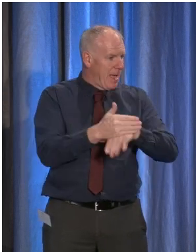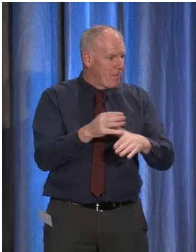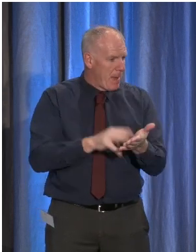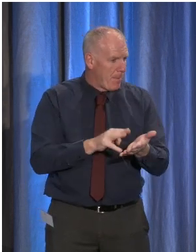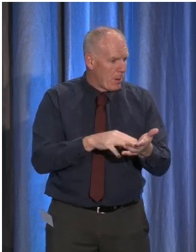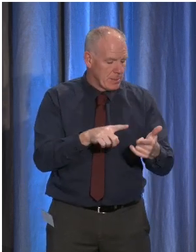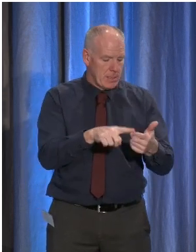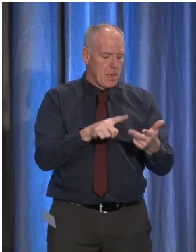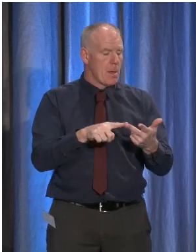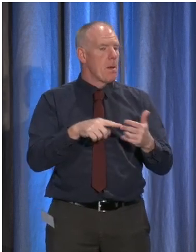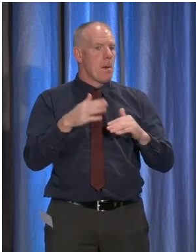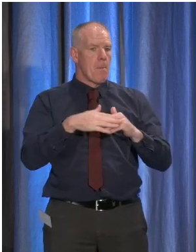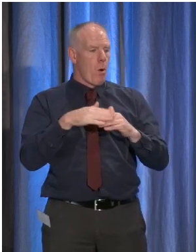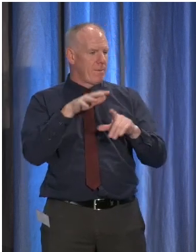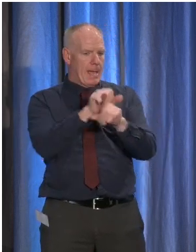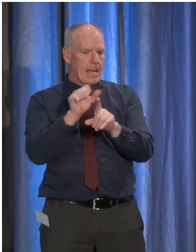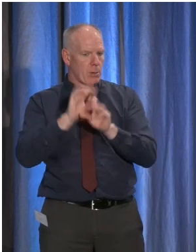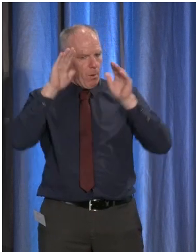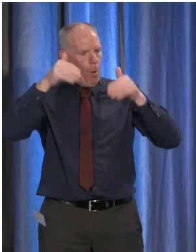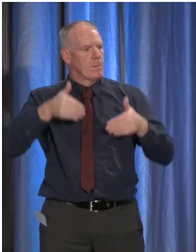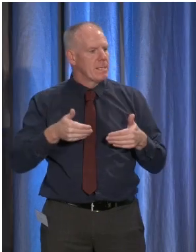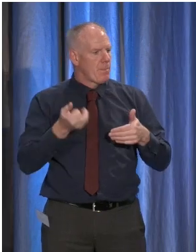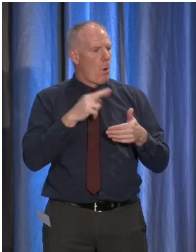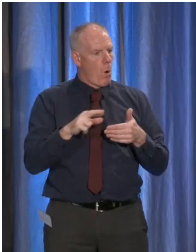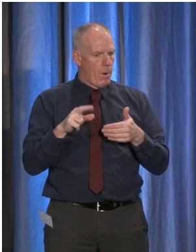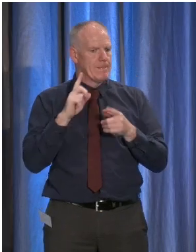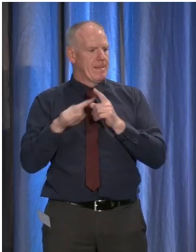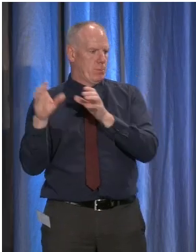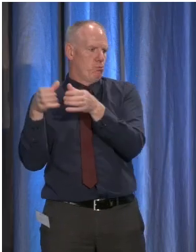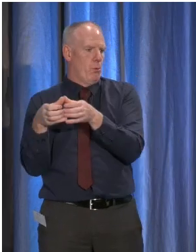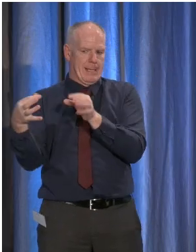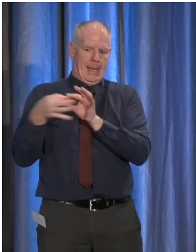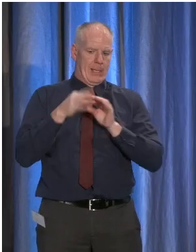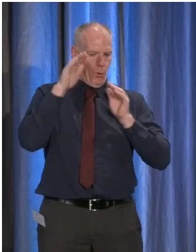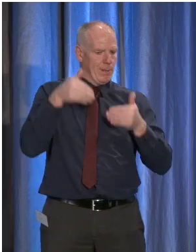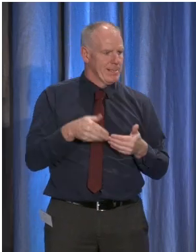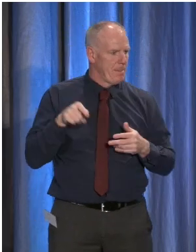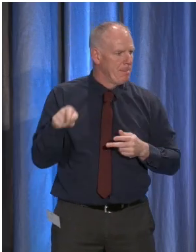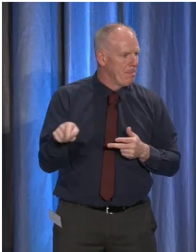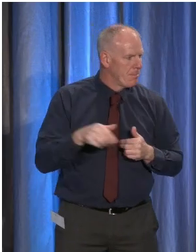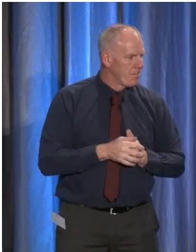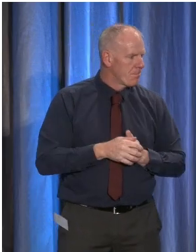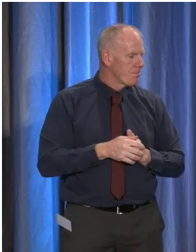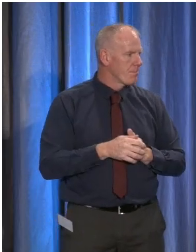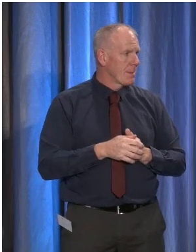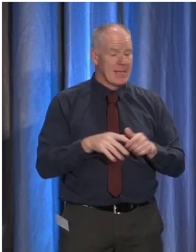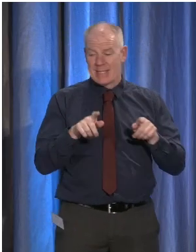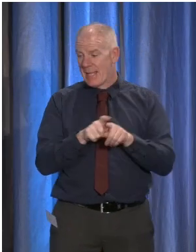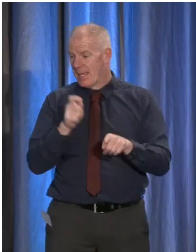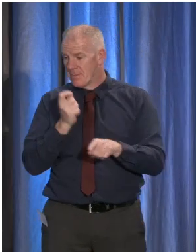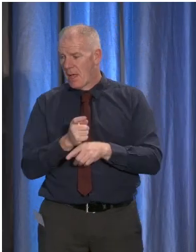an increase in diagnoses of autism and autism classes. But at the same time, as Fergal has mentioned,